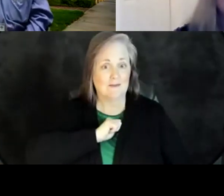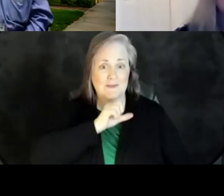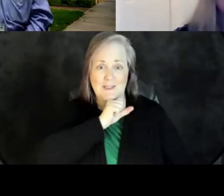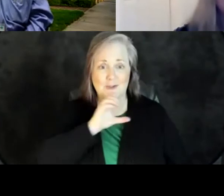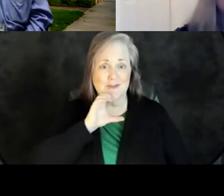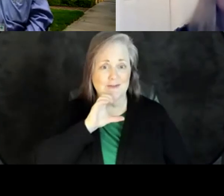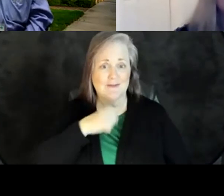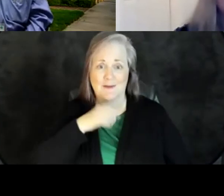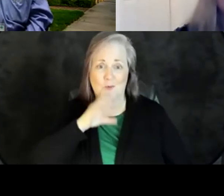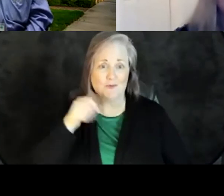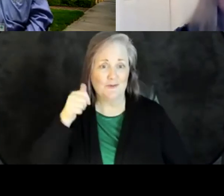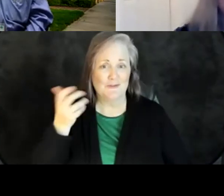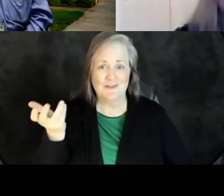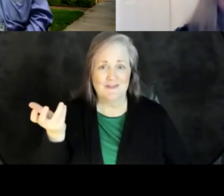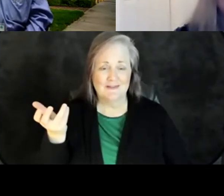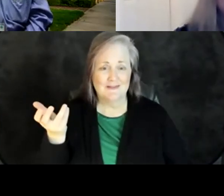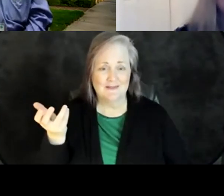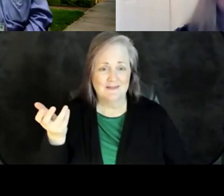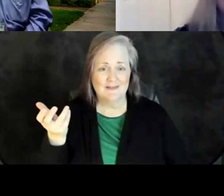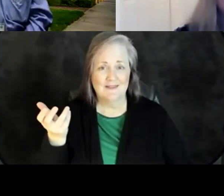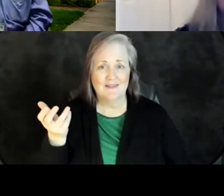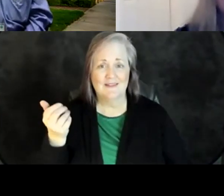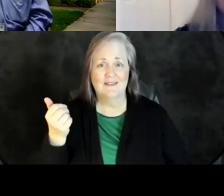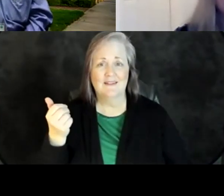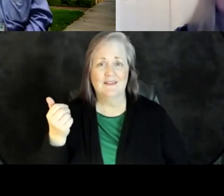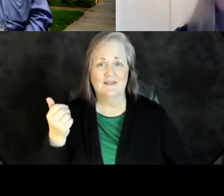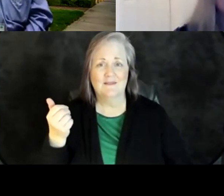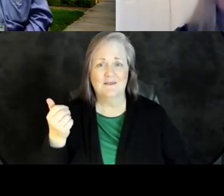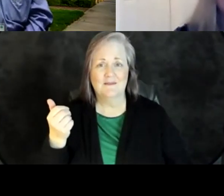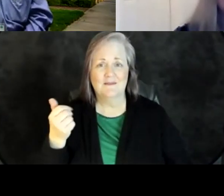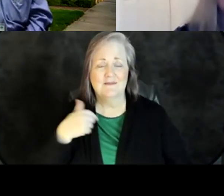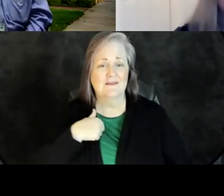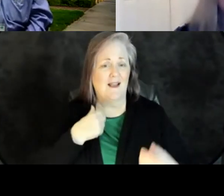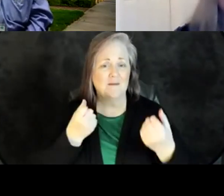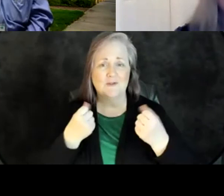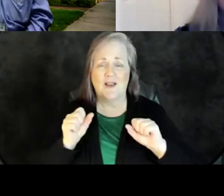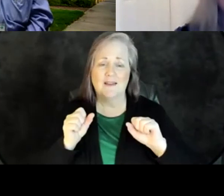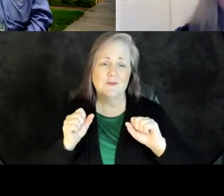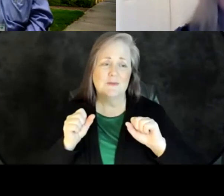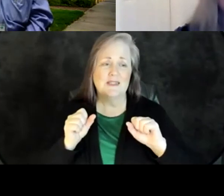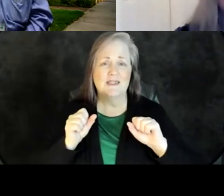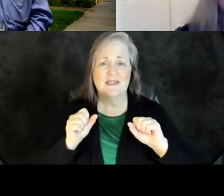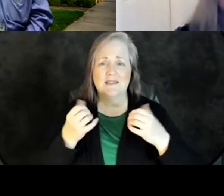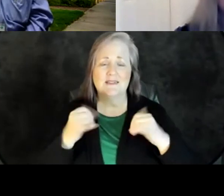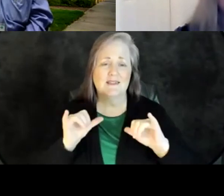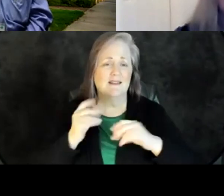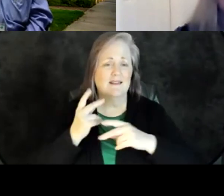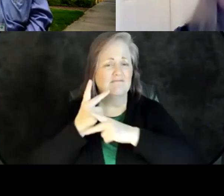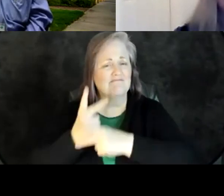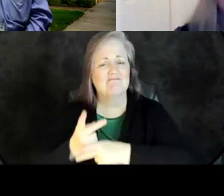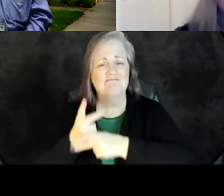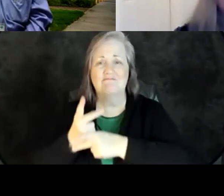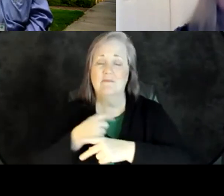and right, and I'm trying to be still very cautious. I've